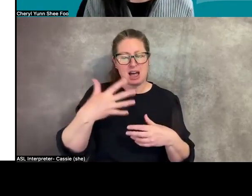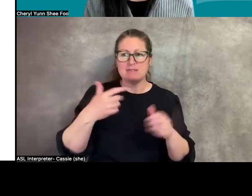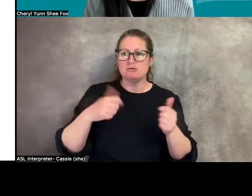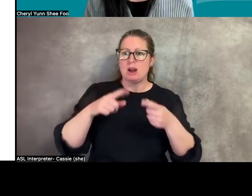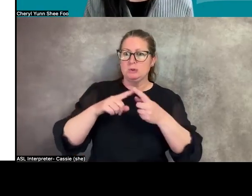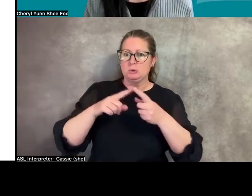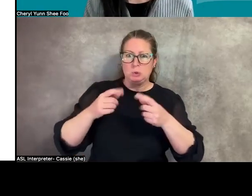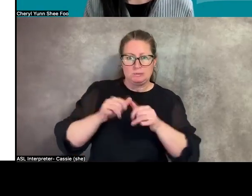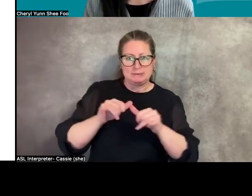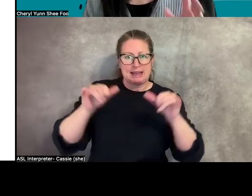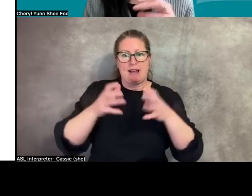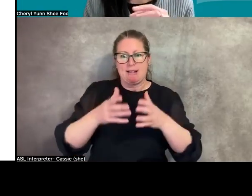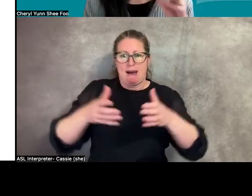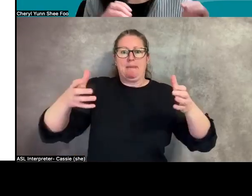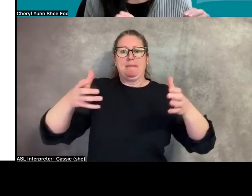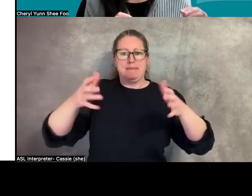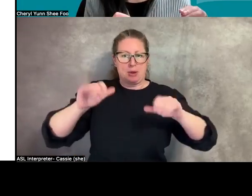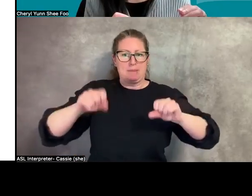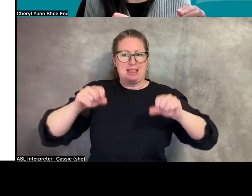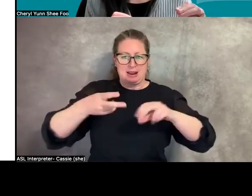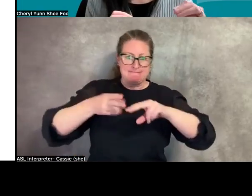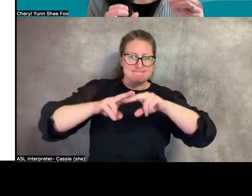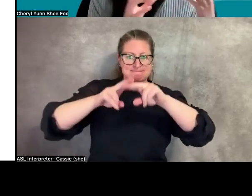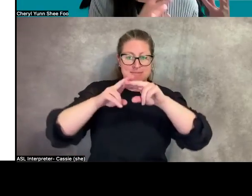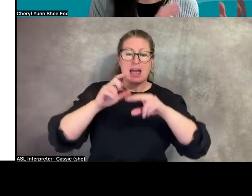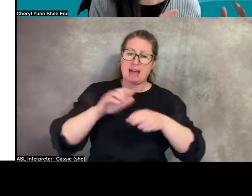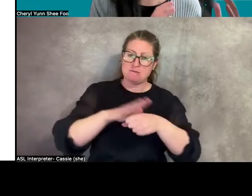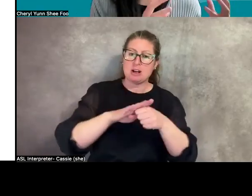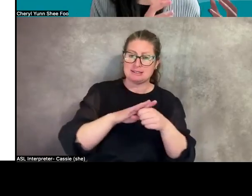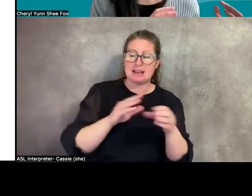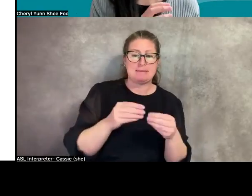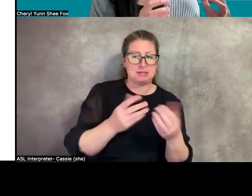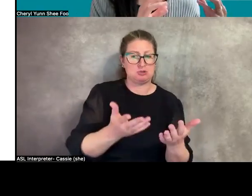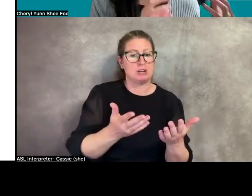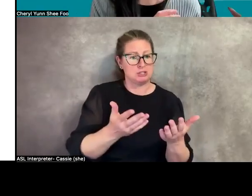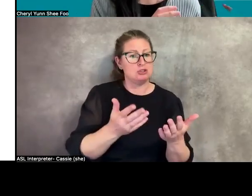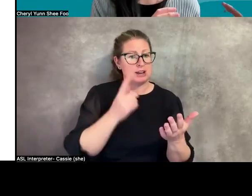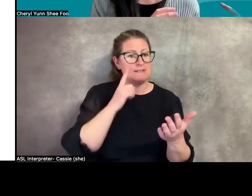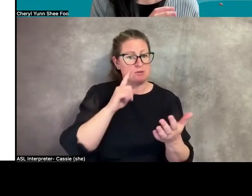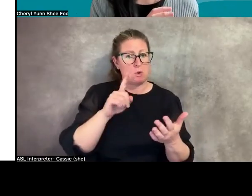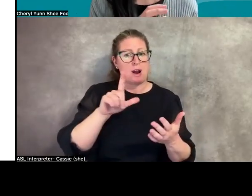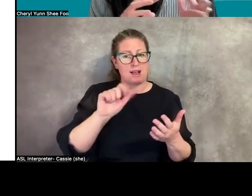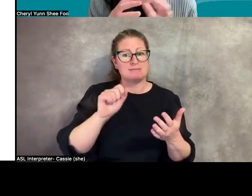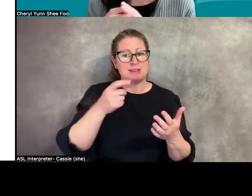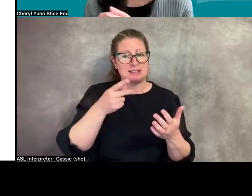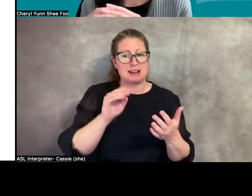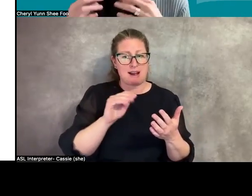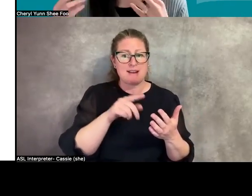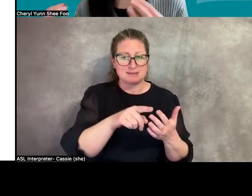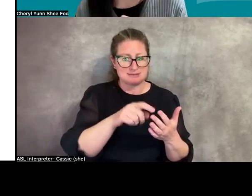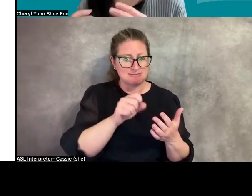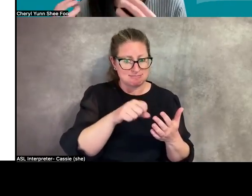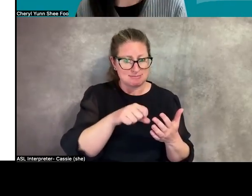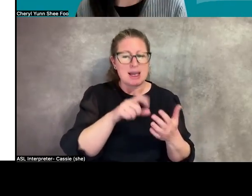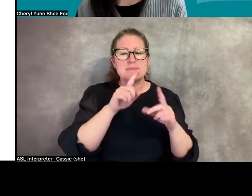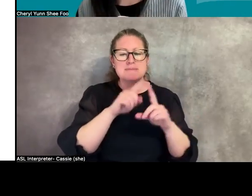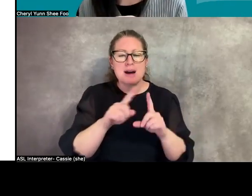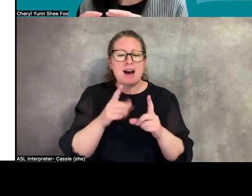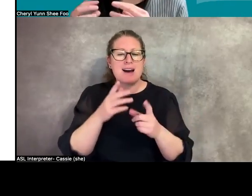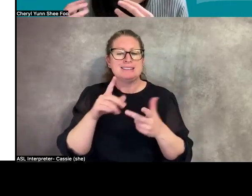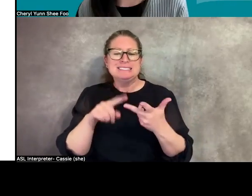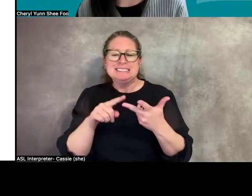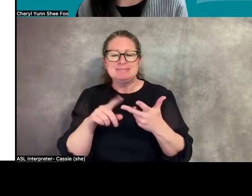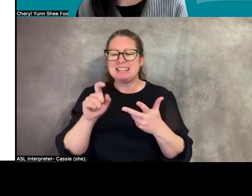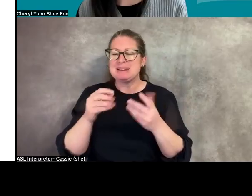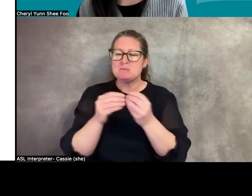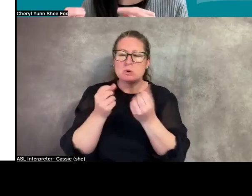capability. They have on-site administration for long-acting antipsychotics, but need more support,